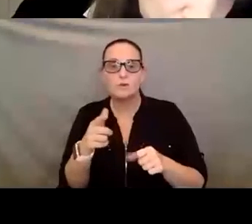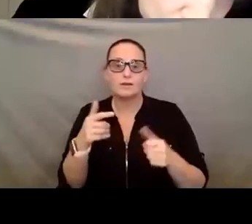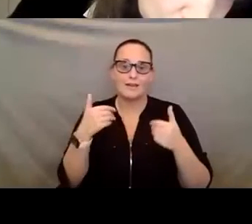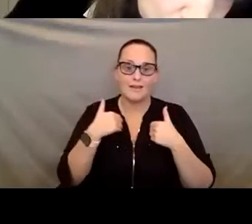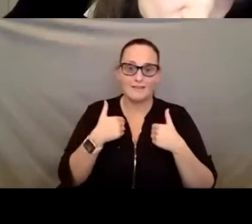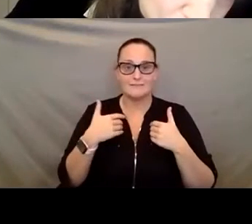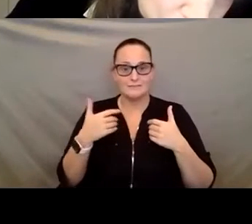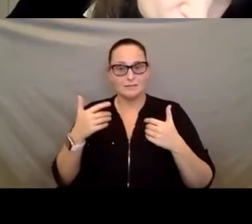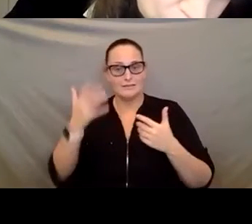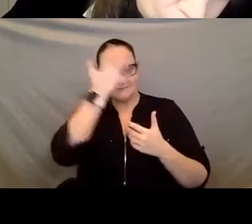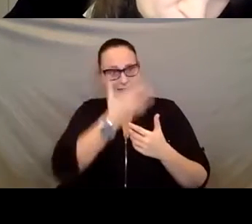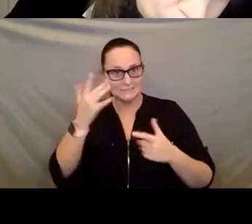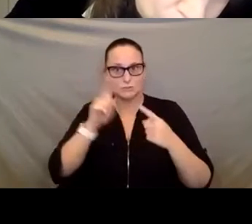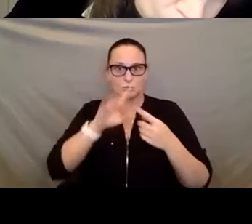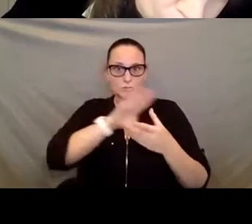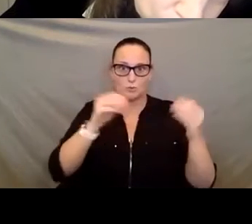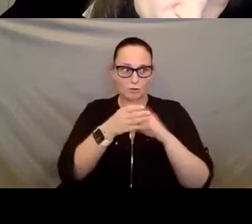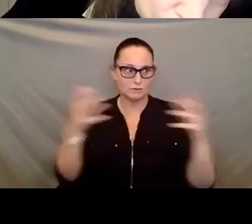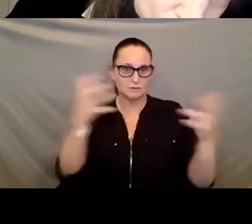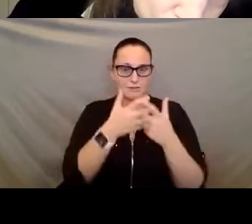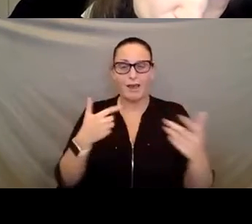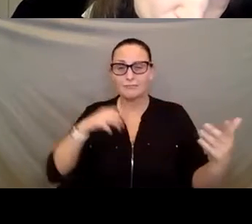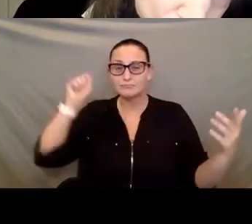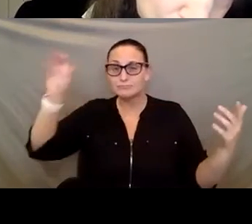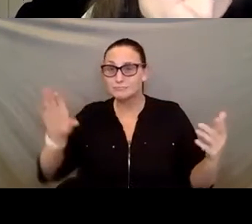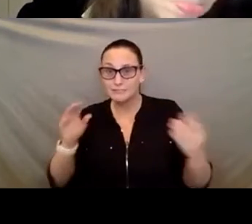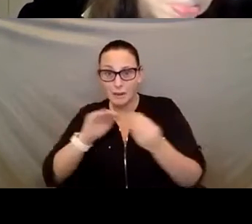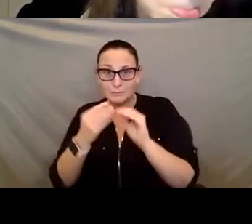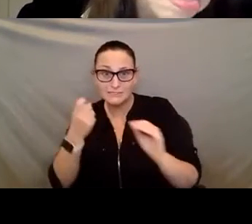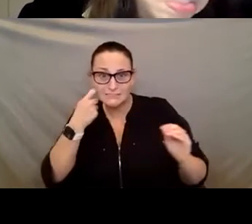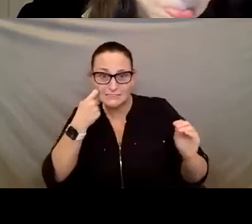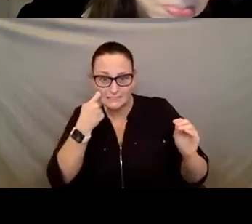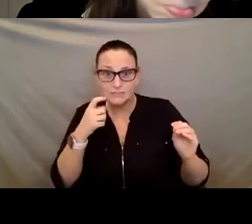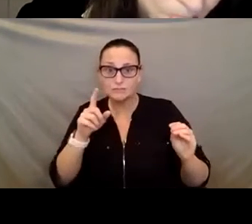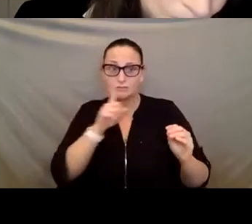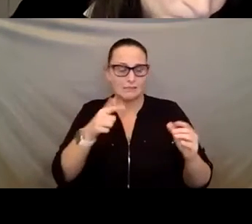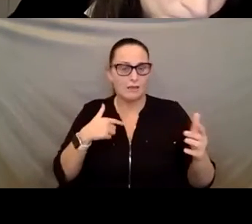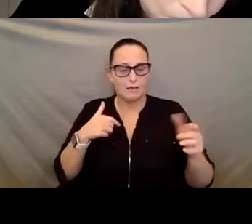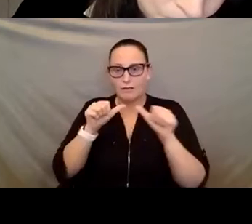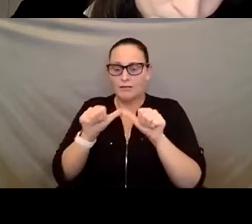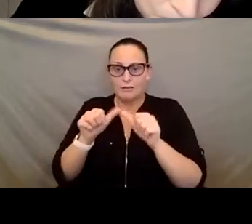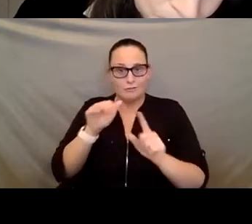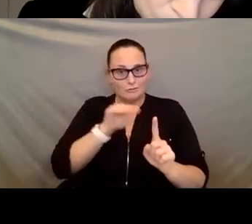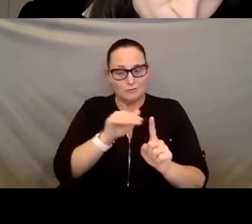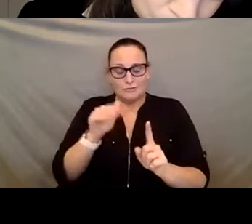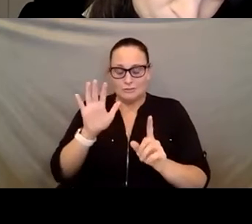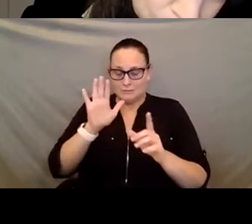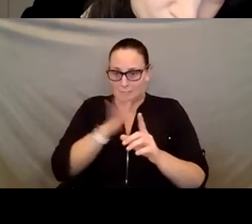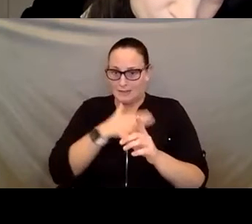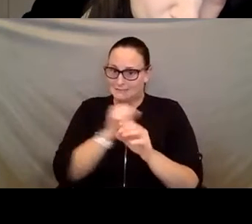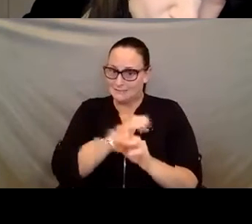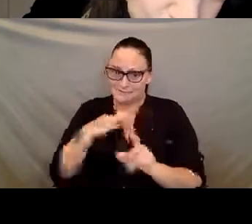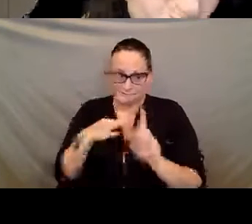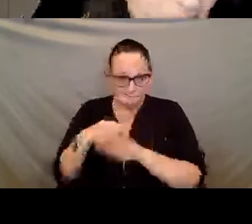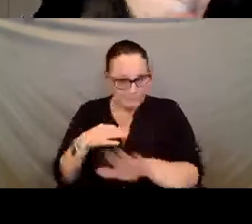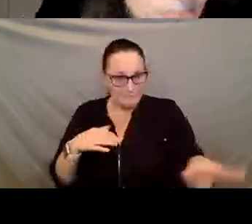human faces to these stories. Quite often, I rattled off a whole bunch of numbers, and I constantly remind my budget staff, it's like we